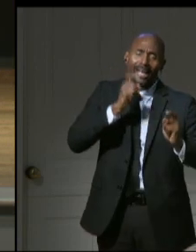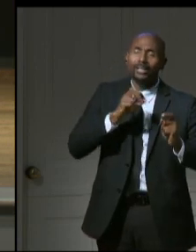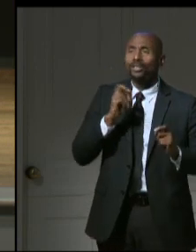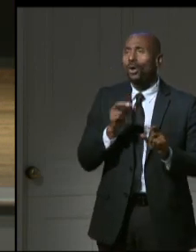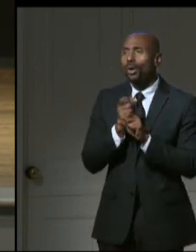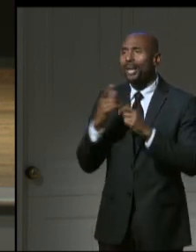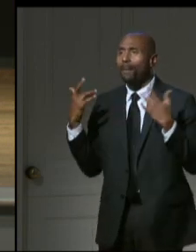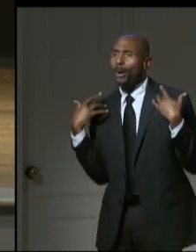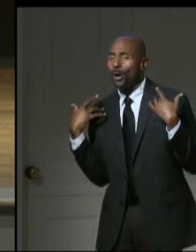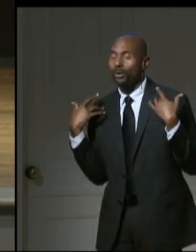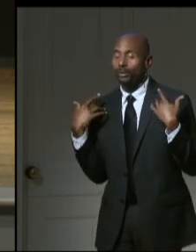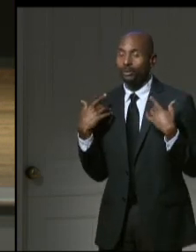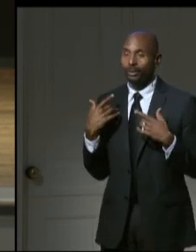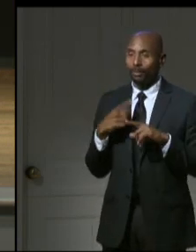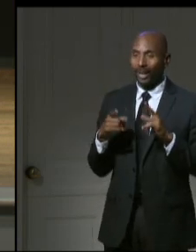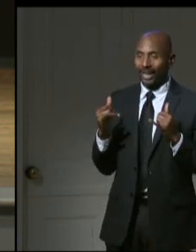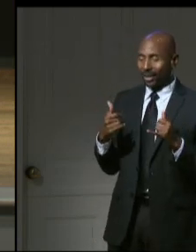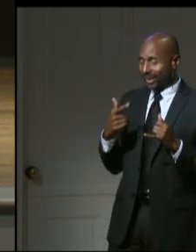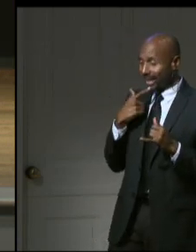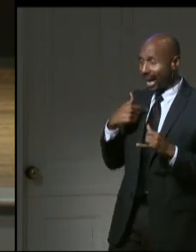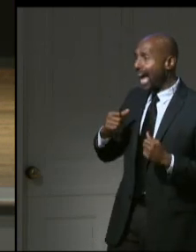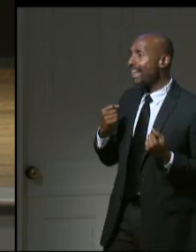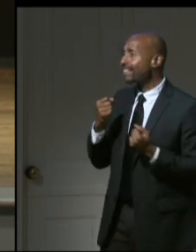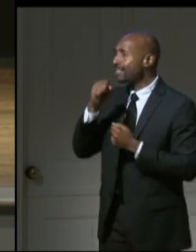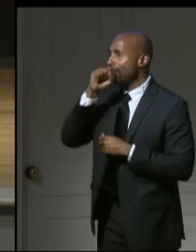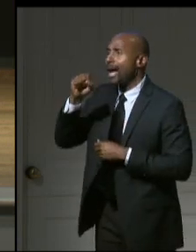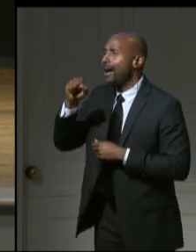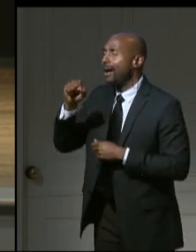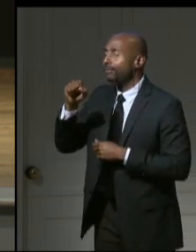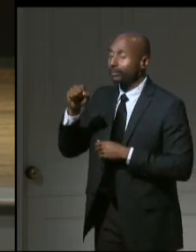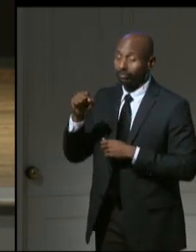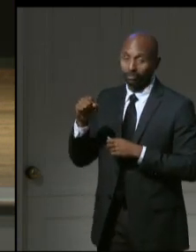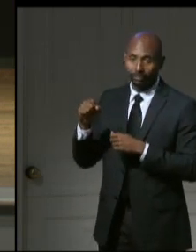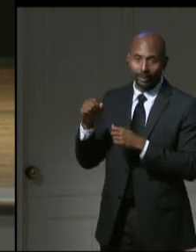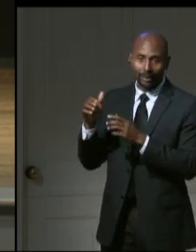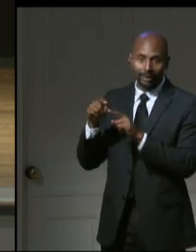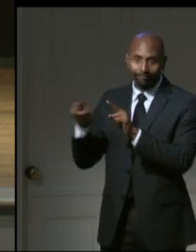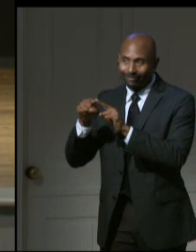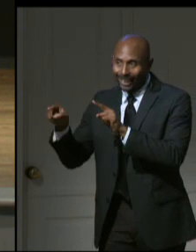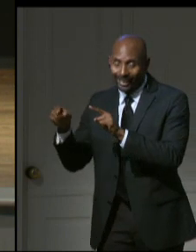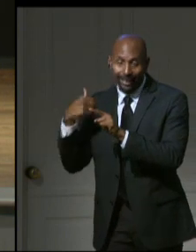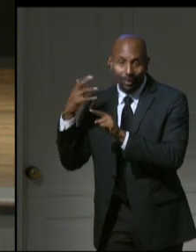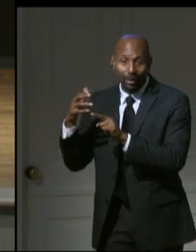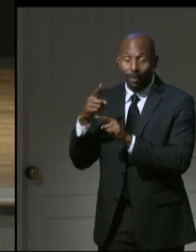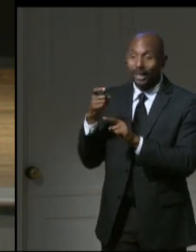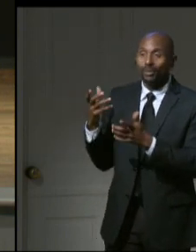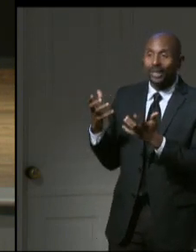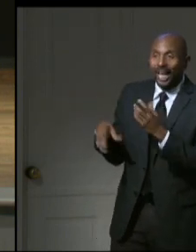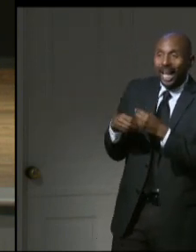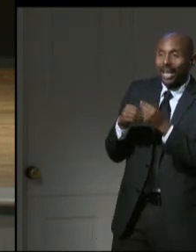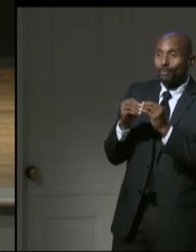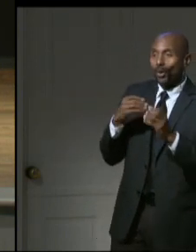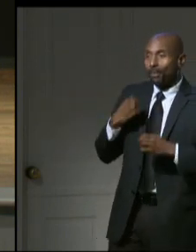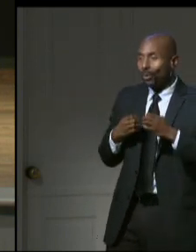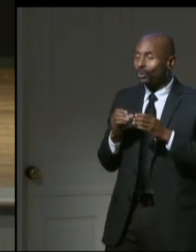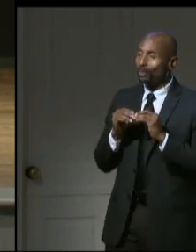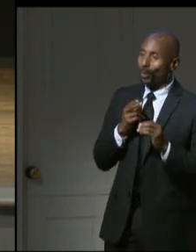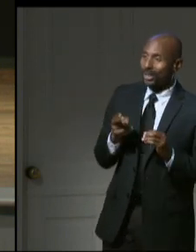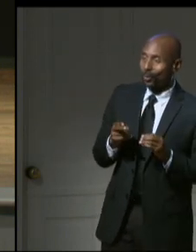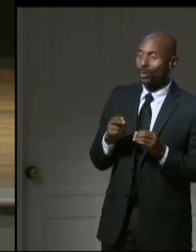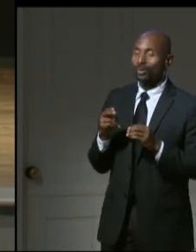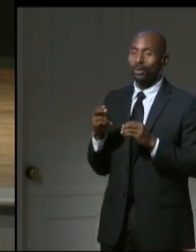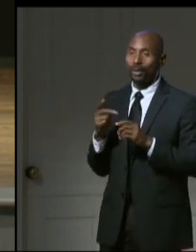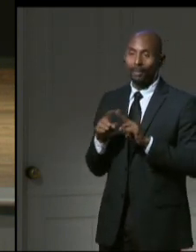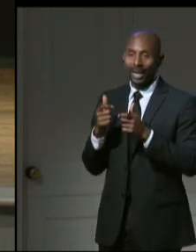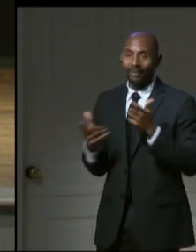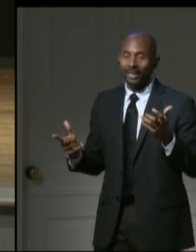like, I love, and I don't know what's coming out because we try to do people more emotional, more historical, but everything it's